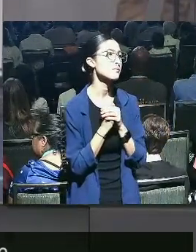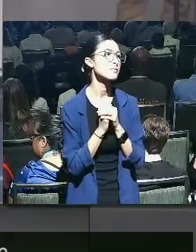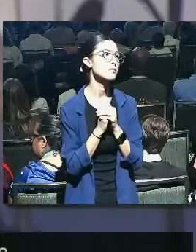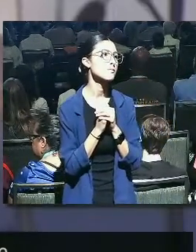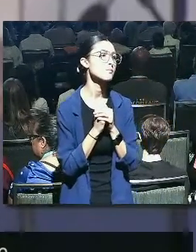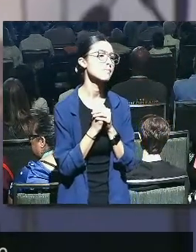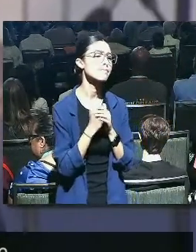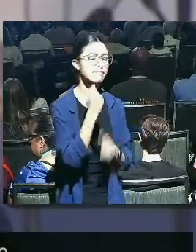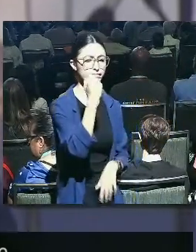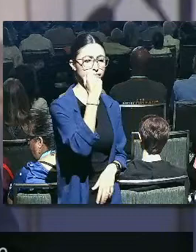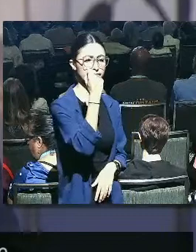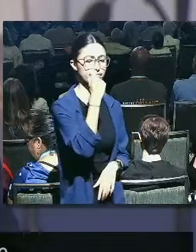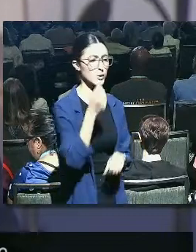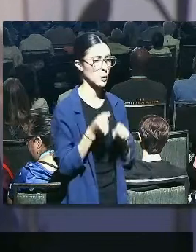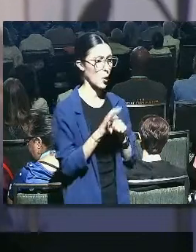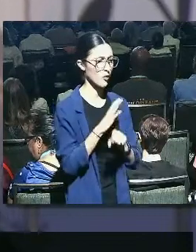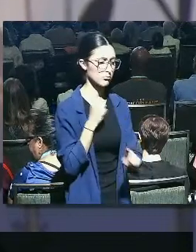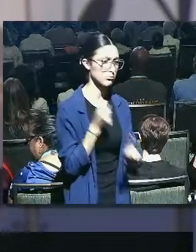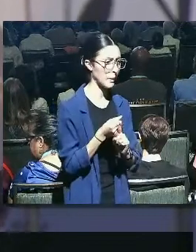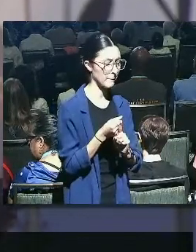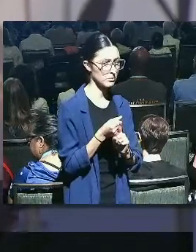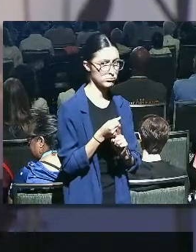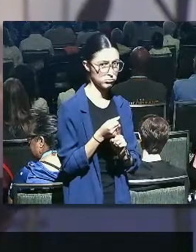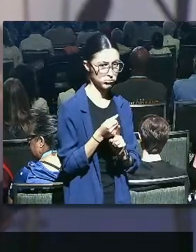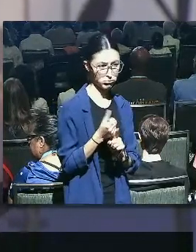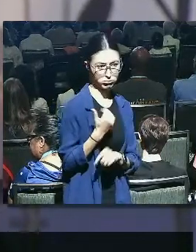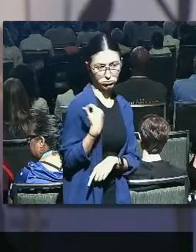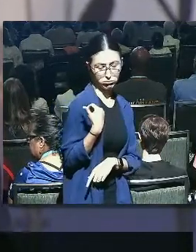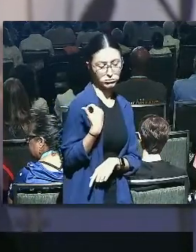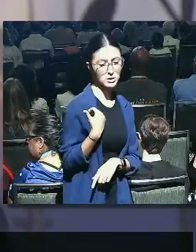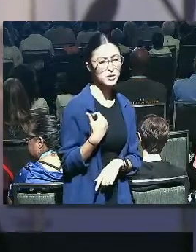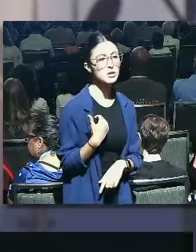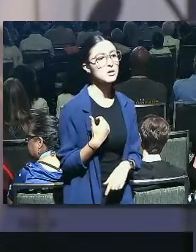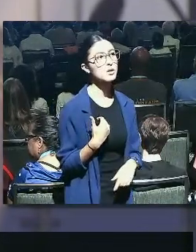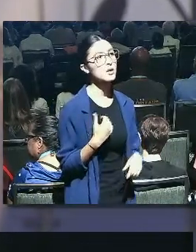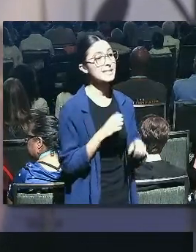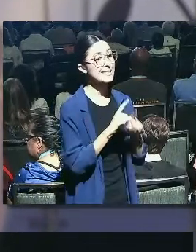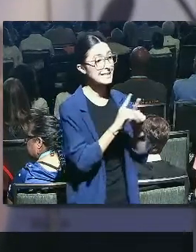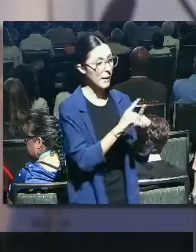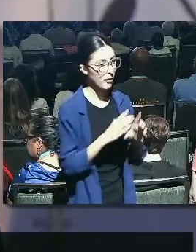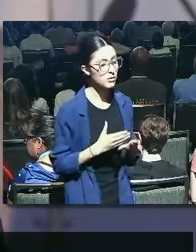When COVID hit, disciples went into action,